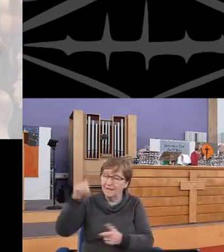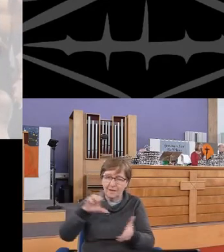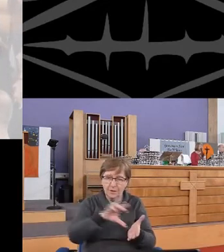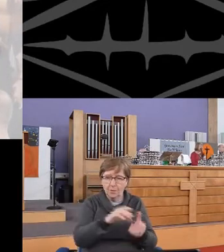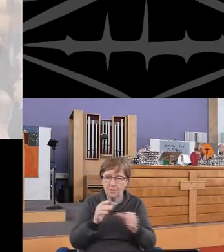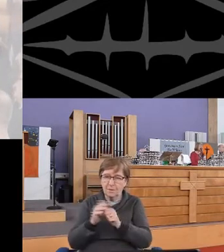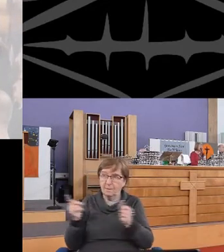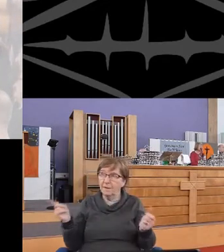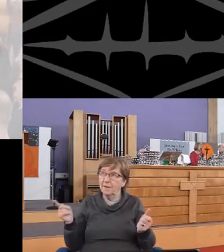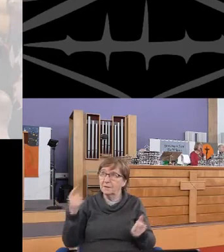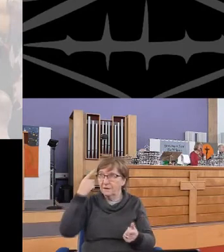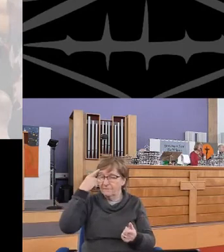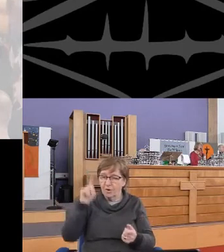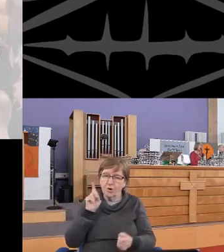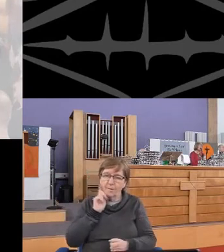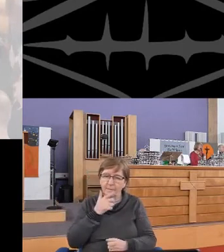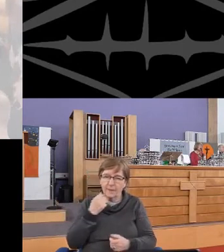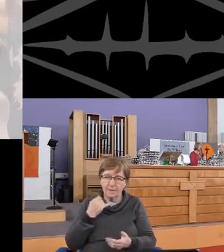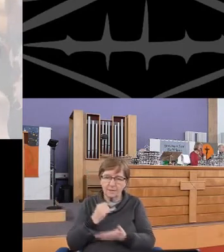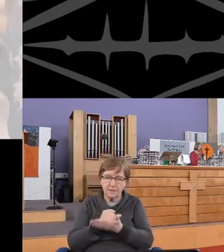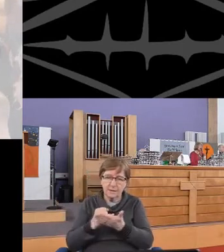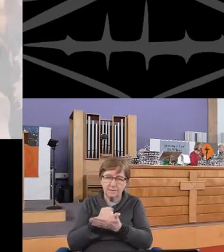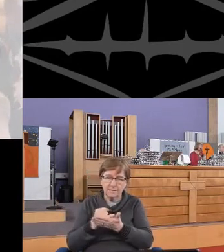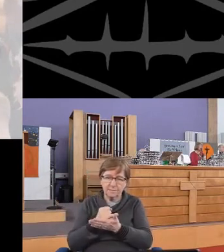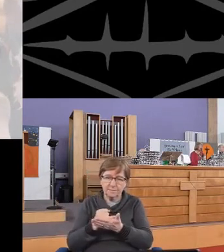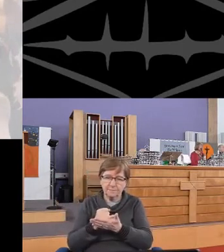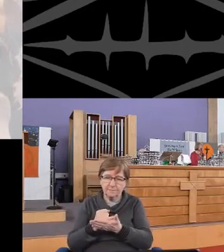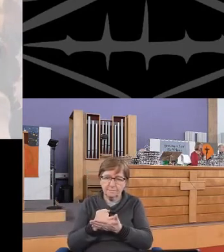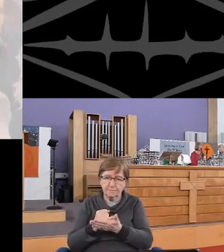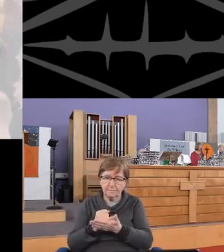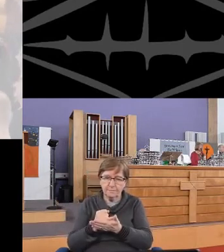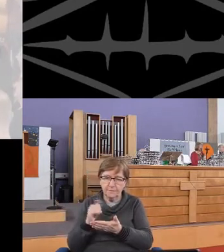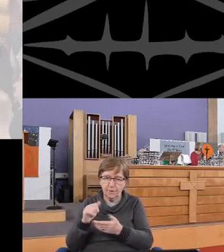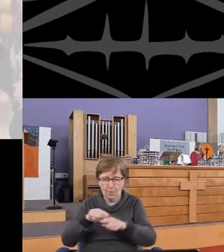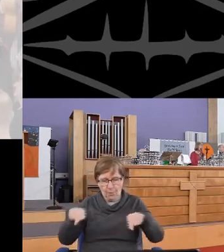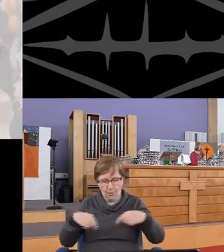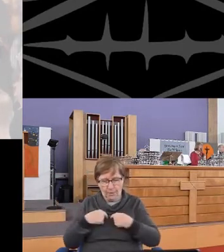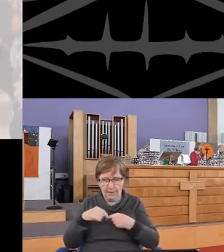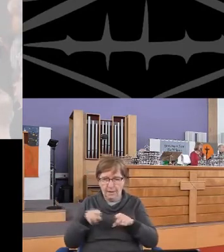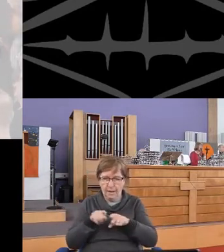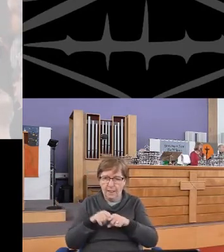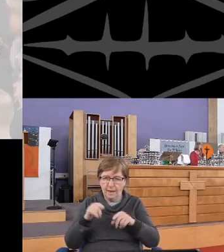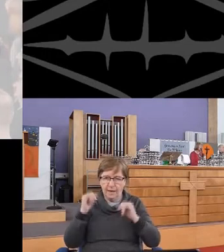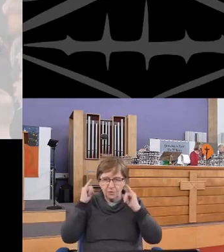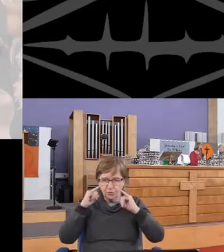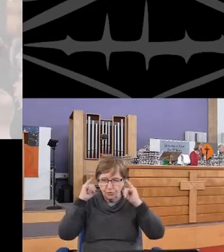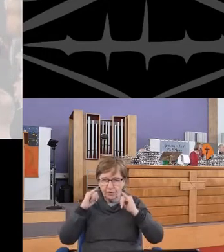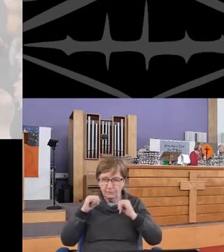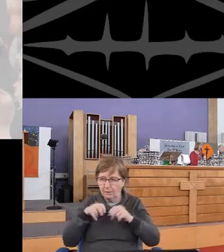but he was pierced for Adam's sin. Though we like sheep have